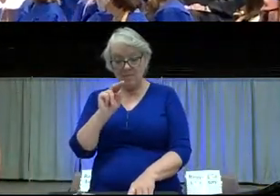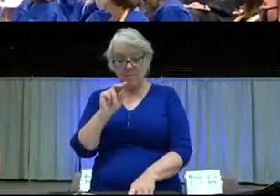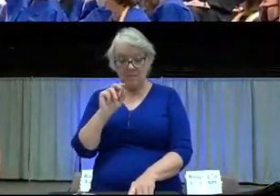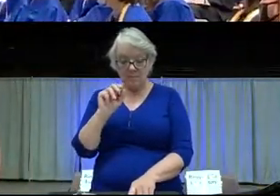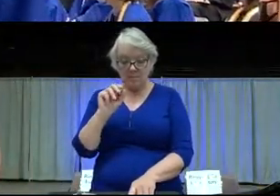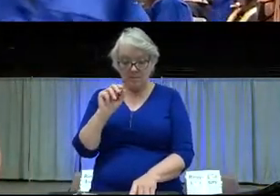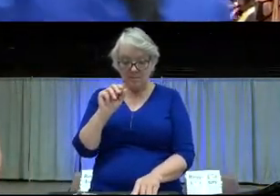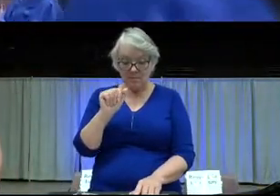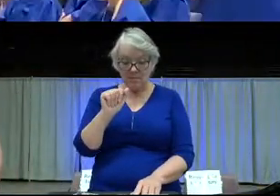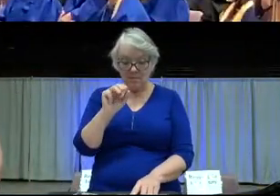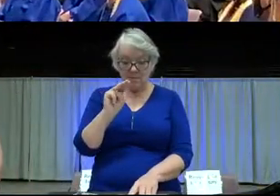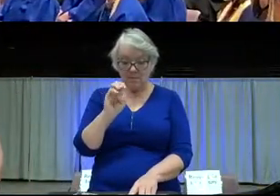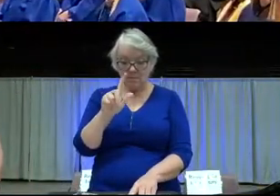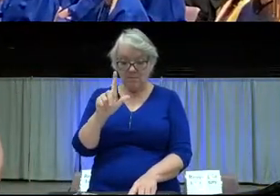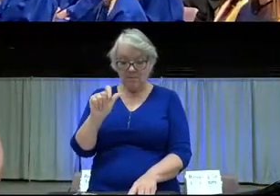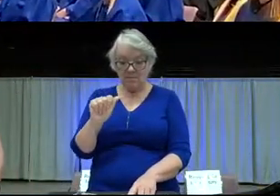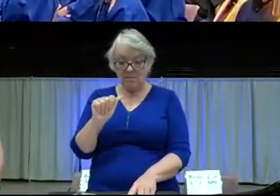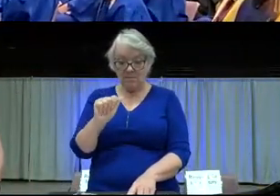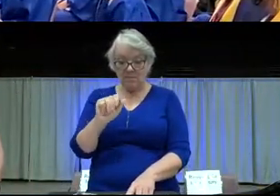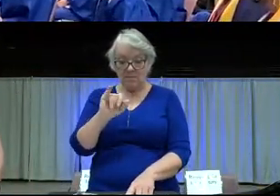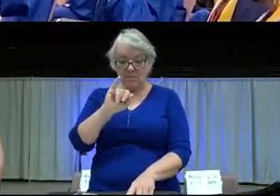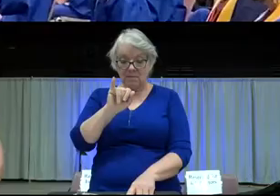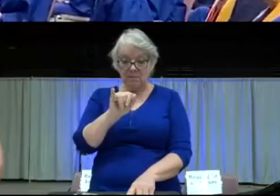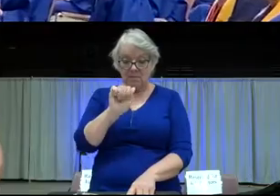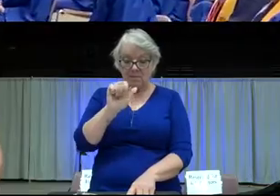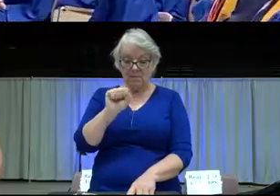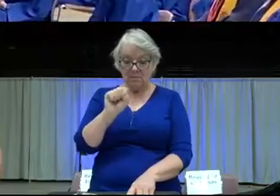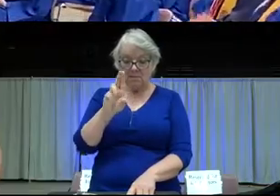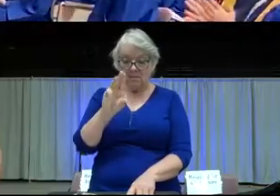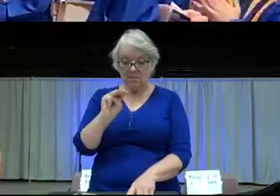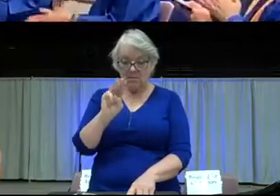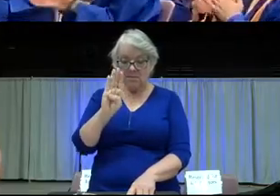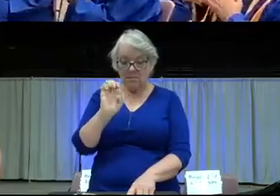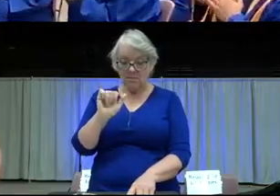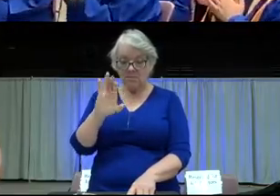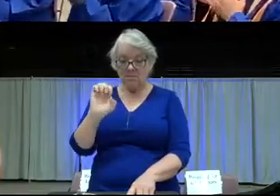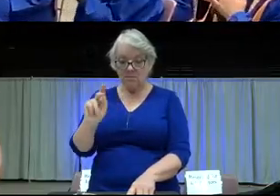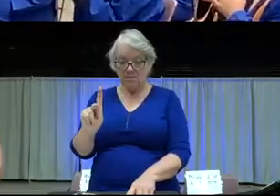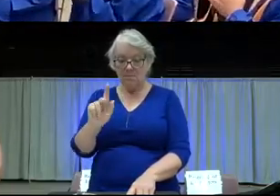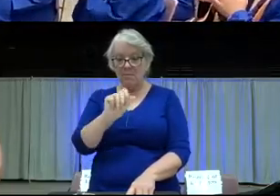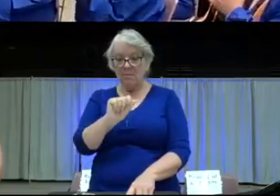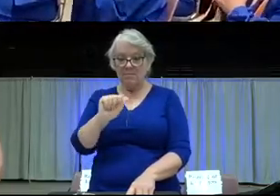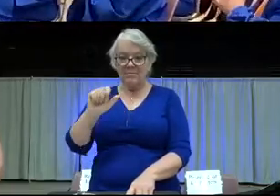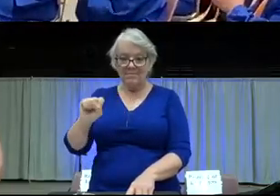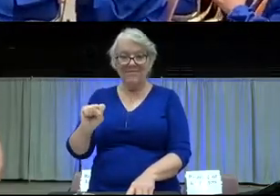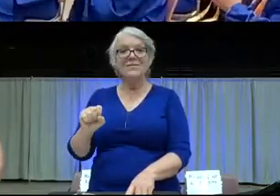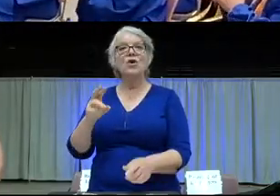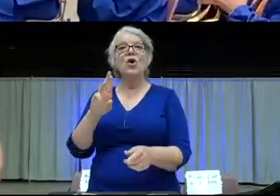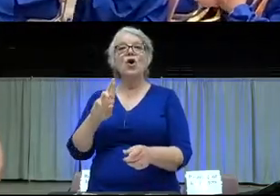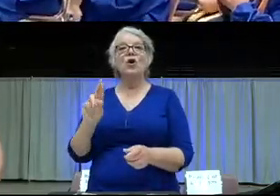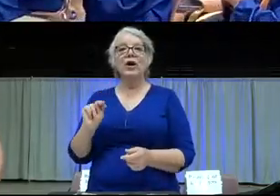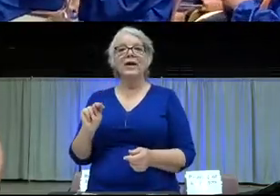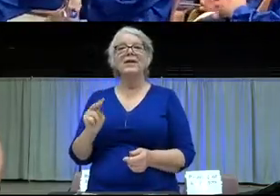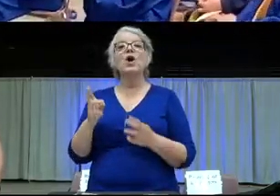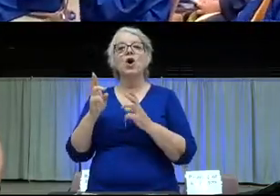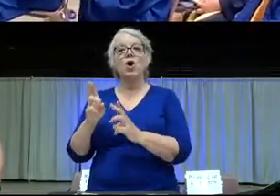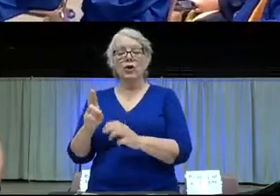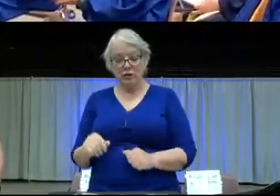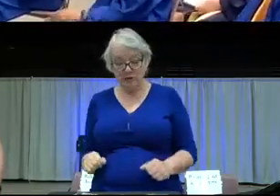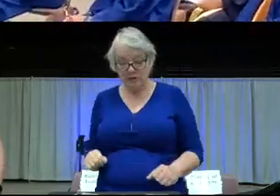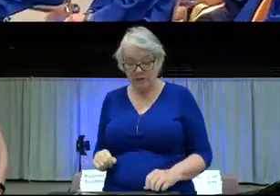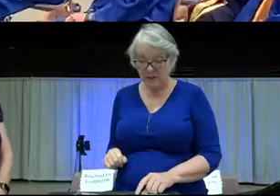Amelia Claire Jasenbach, Associate of Science in Nursing, Registered Nurse, Honors.